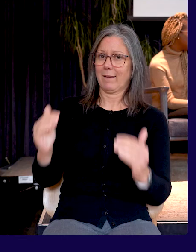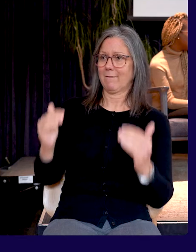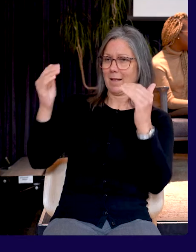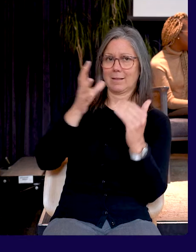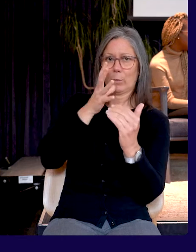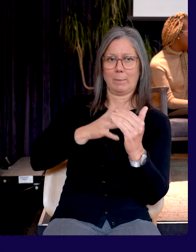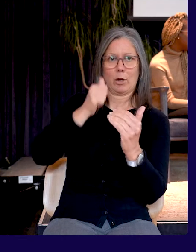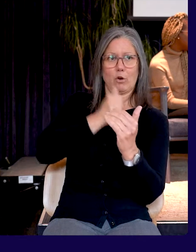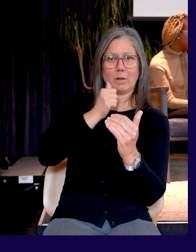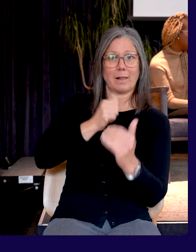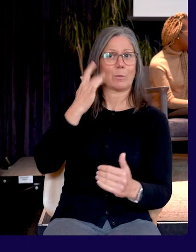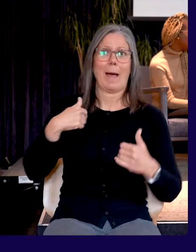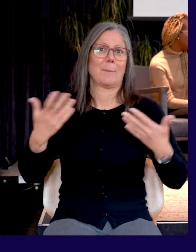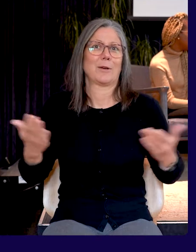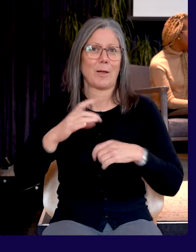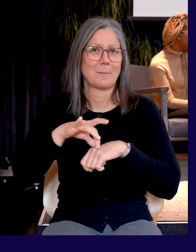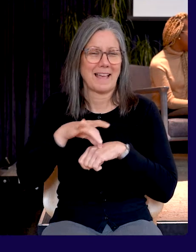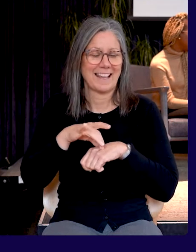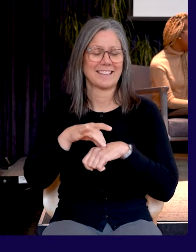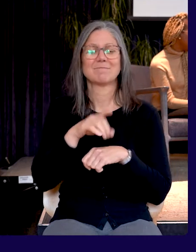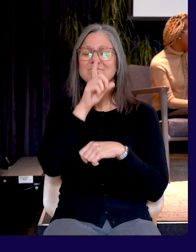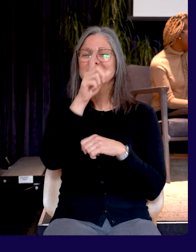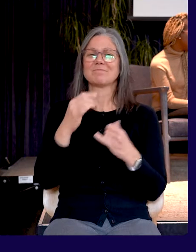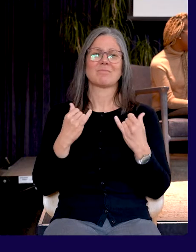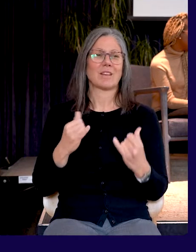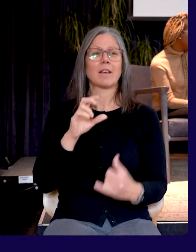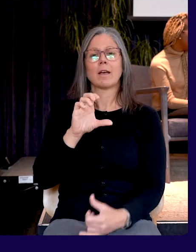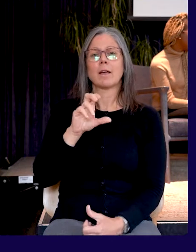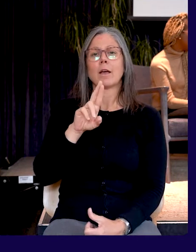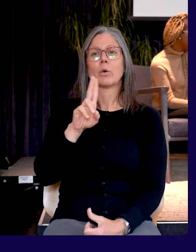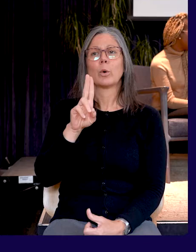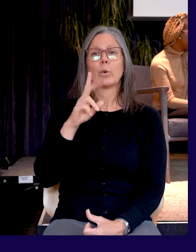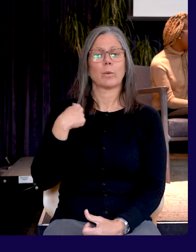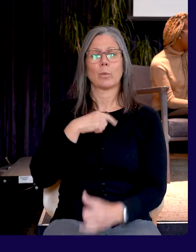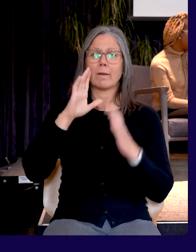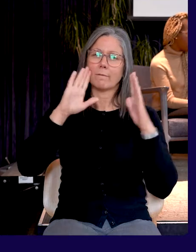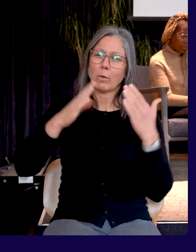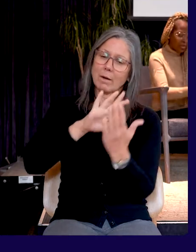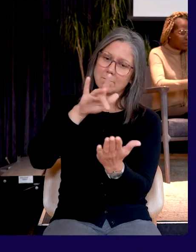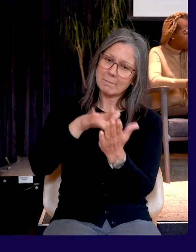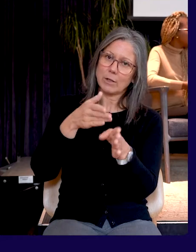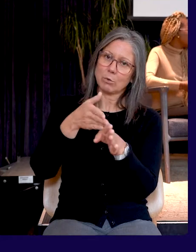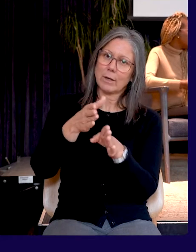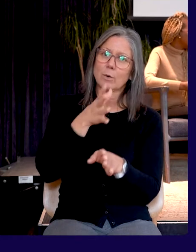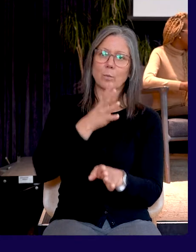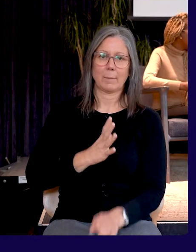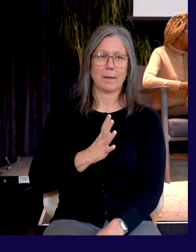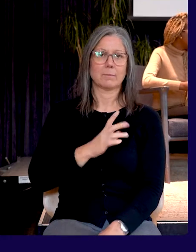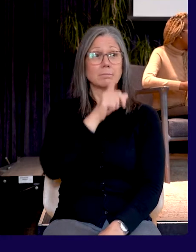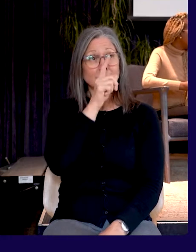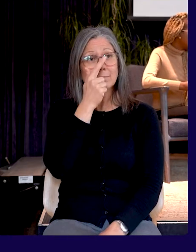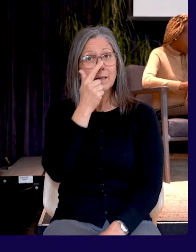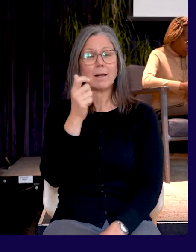much why I'm on the planet. And right now at The Crew, we're very focused on mid-career women, in large part